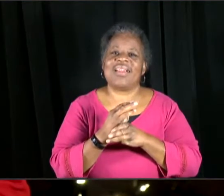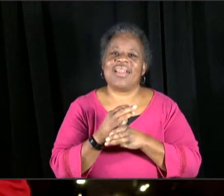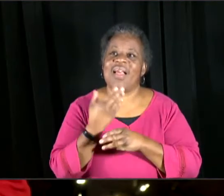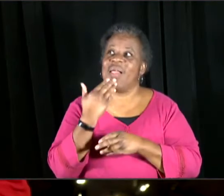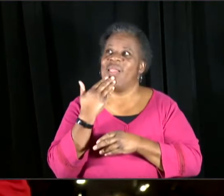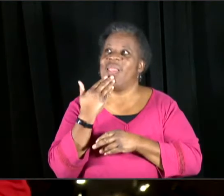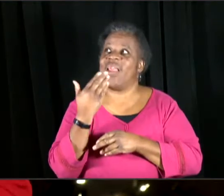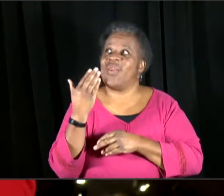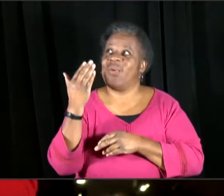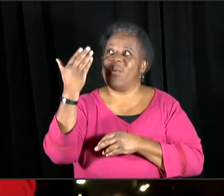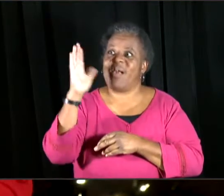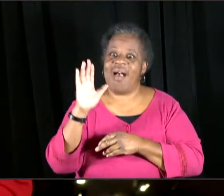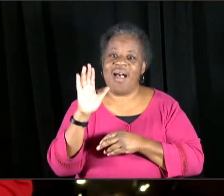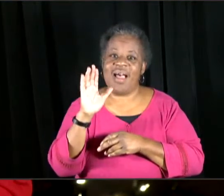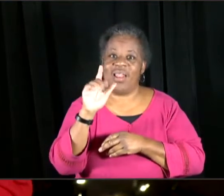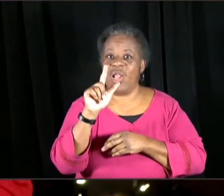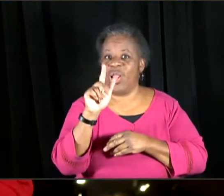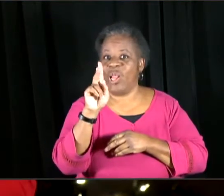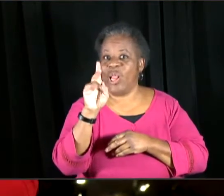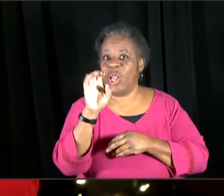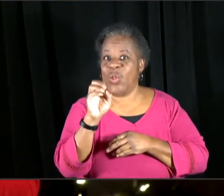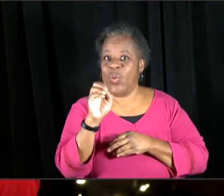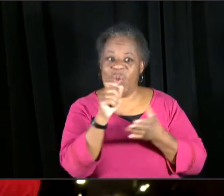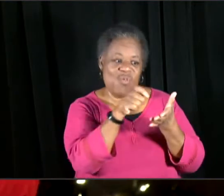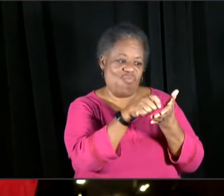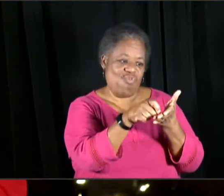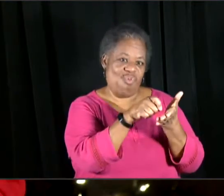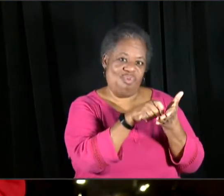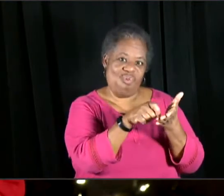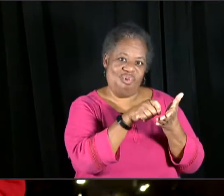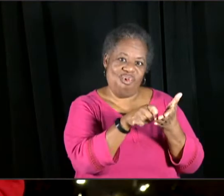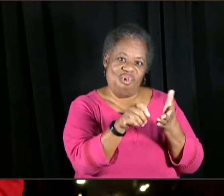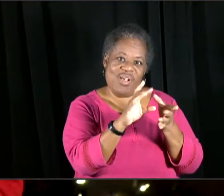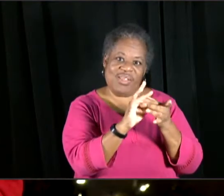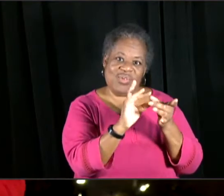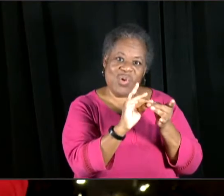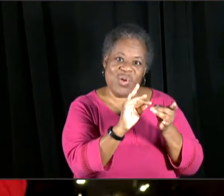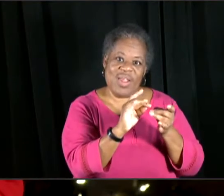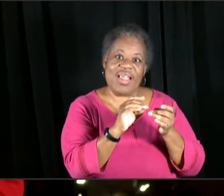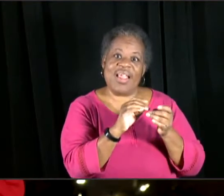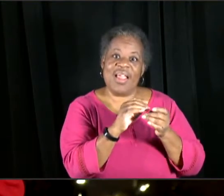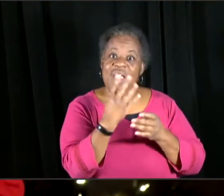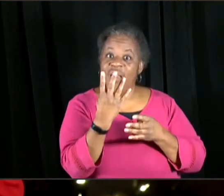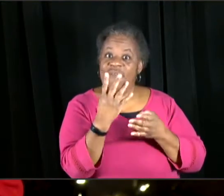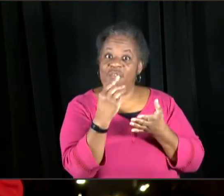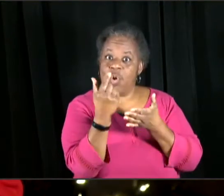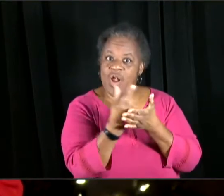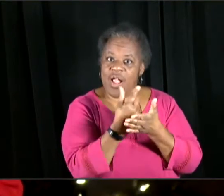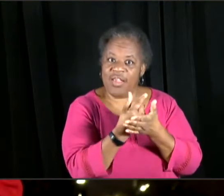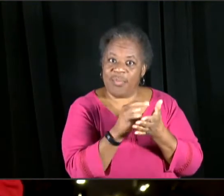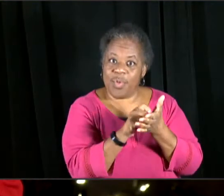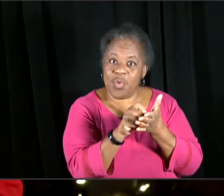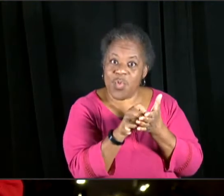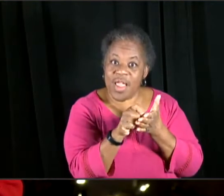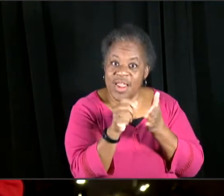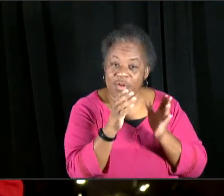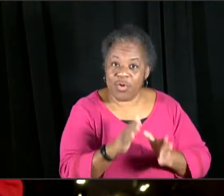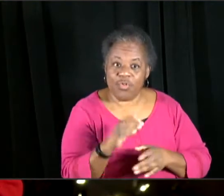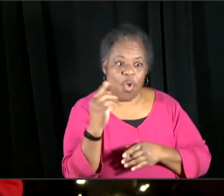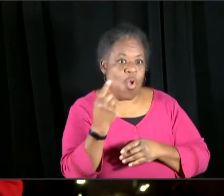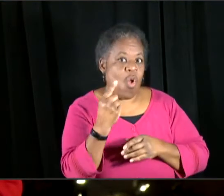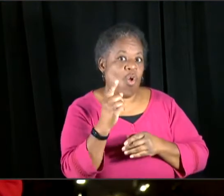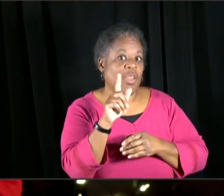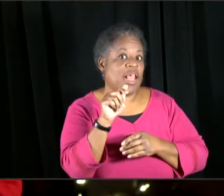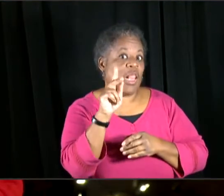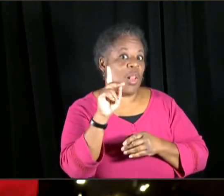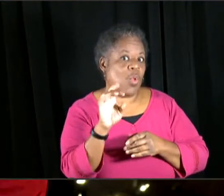it down. As we've heard, Luke is the only one of the 4 gospel writers to tell us what happened on the night of